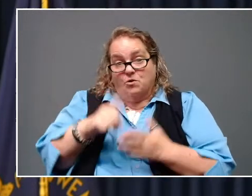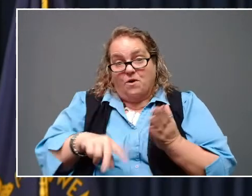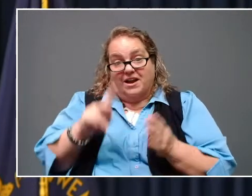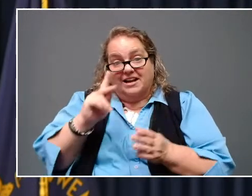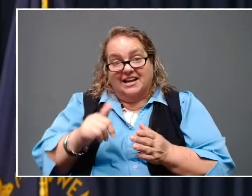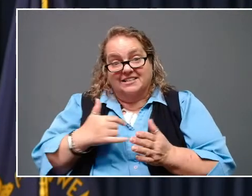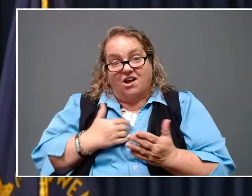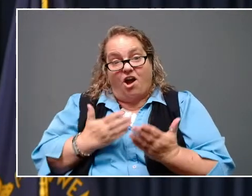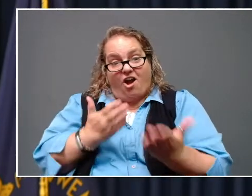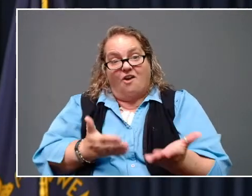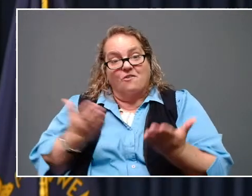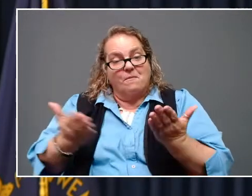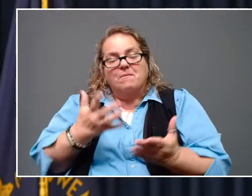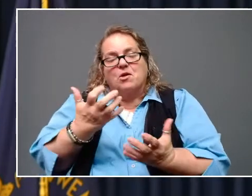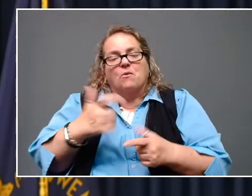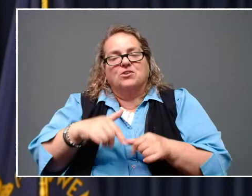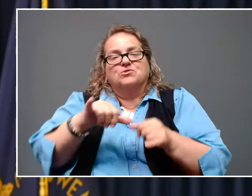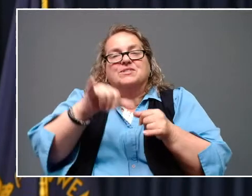to want to stay.